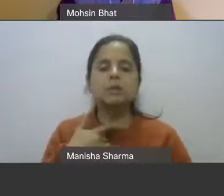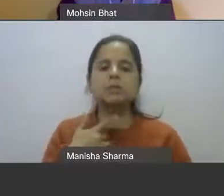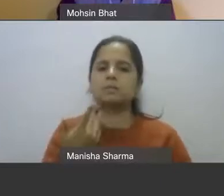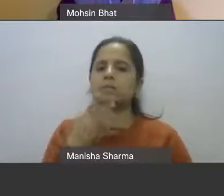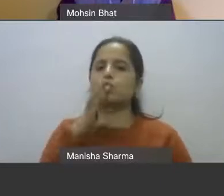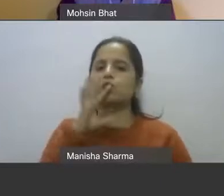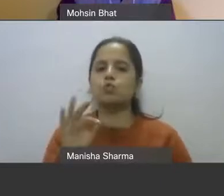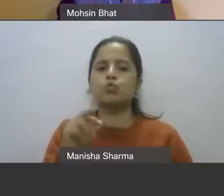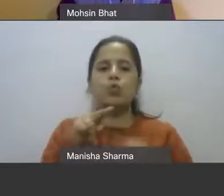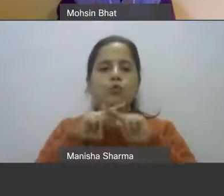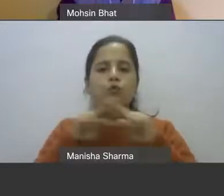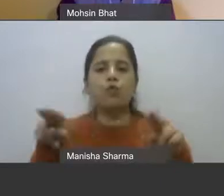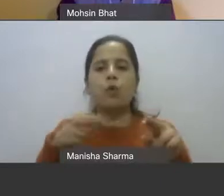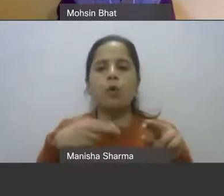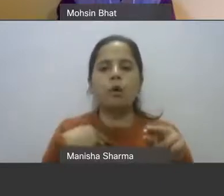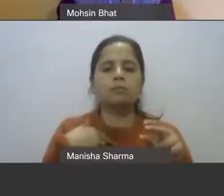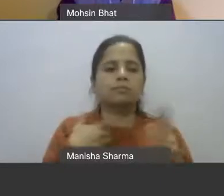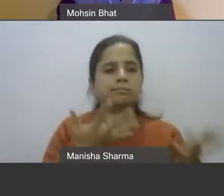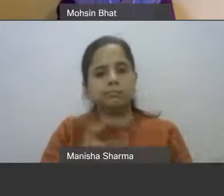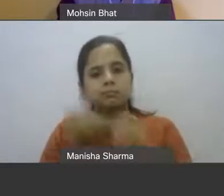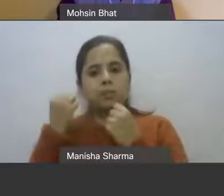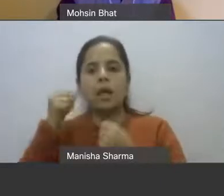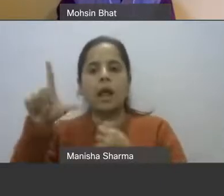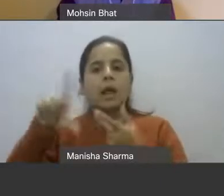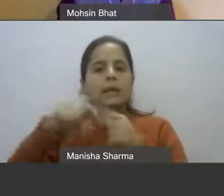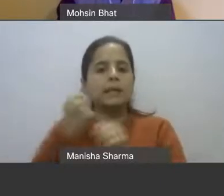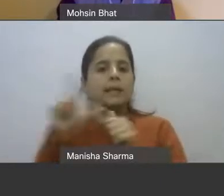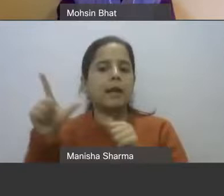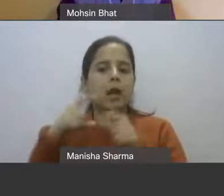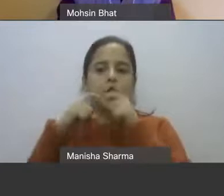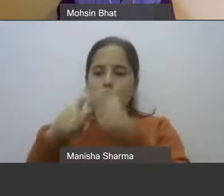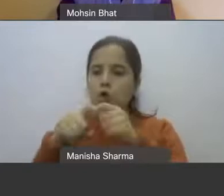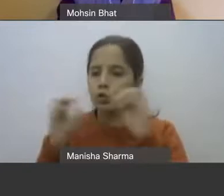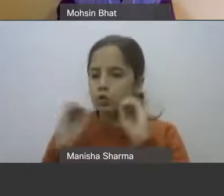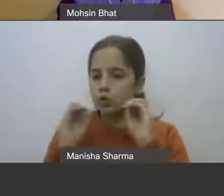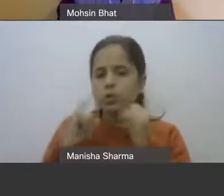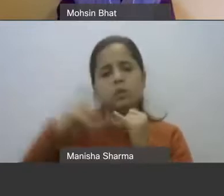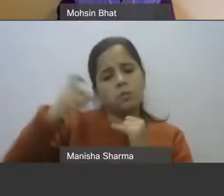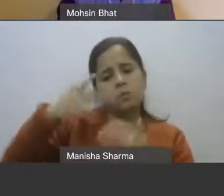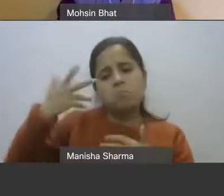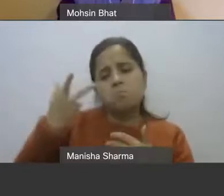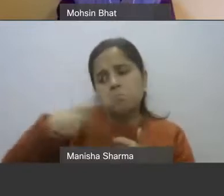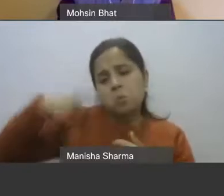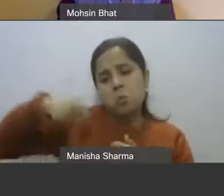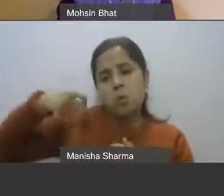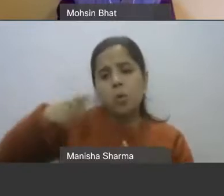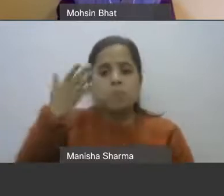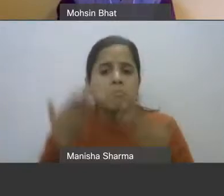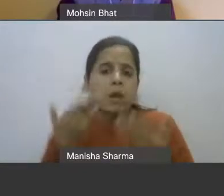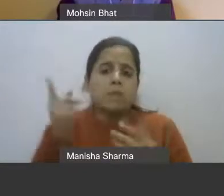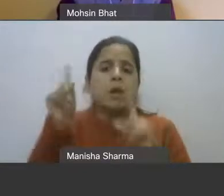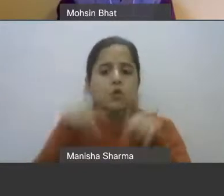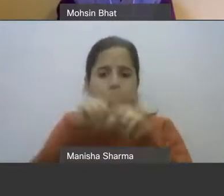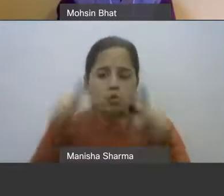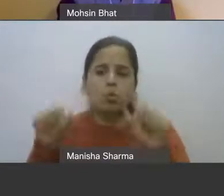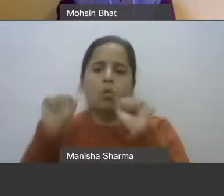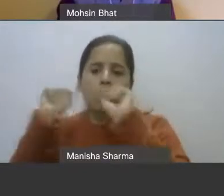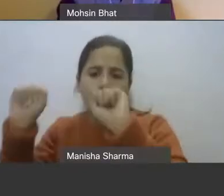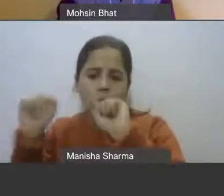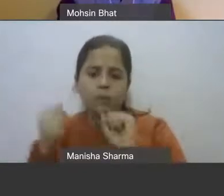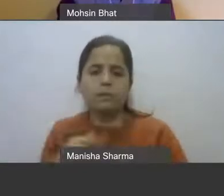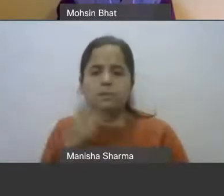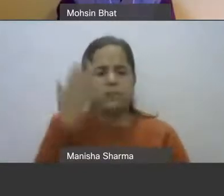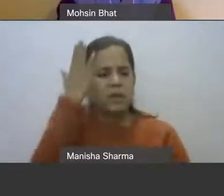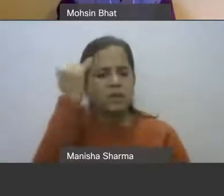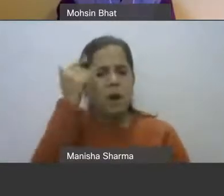not fully taken over by the legal questions, and that is why the Supreme Court is in fact wrong in asking the question as to why